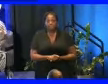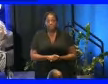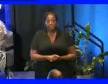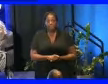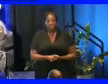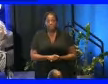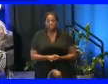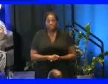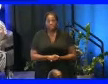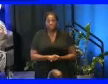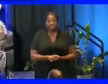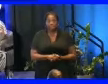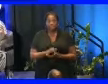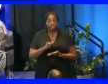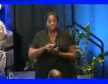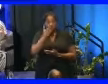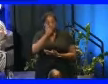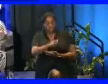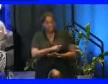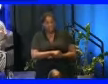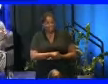So that was fun.